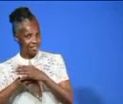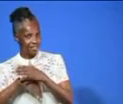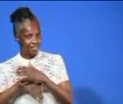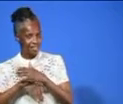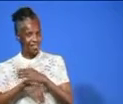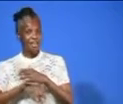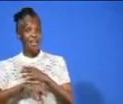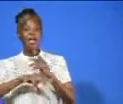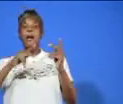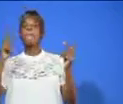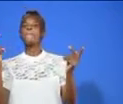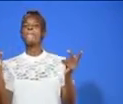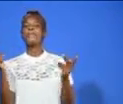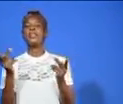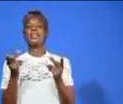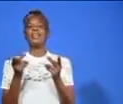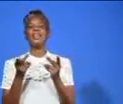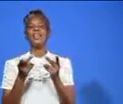praise